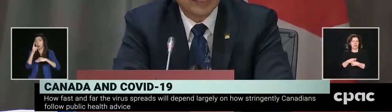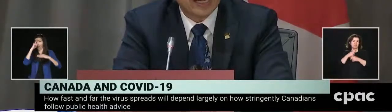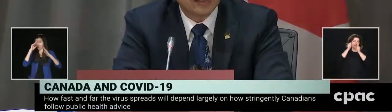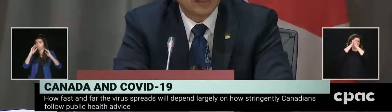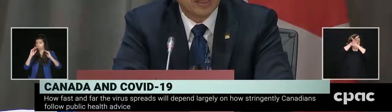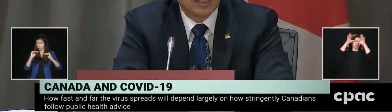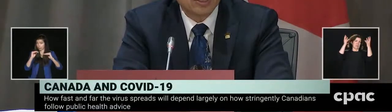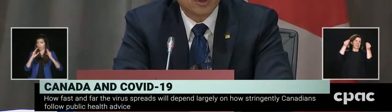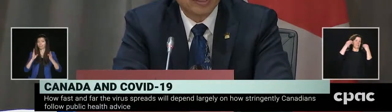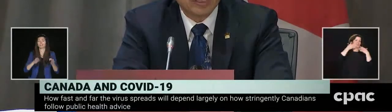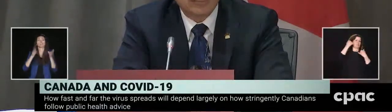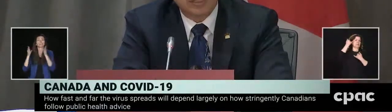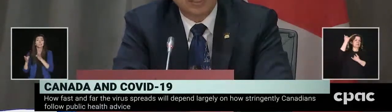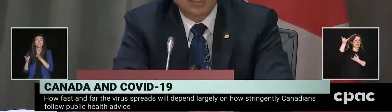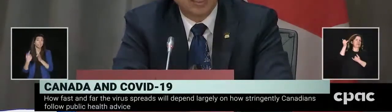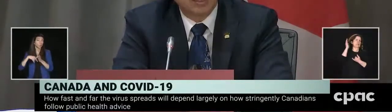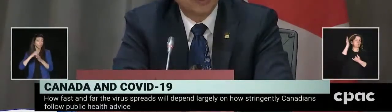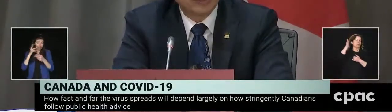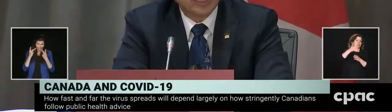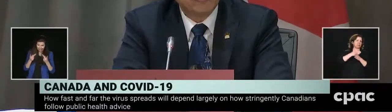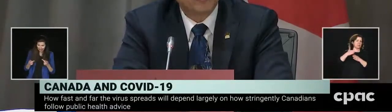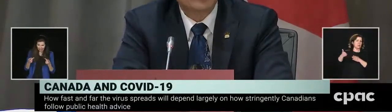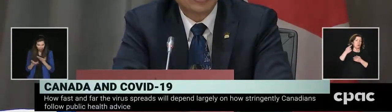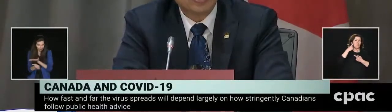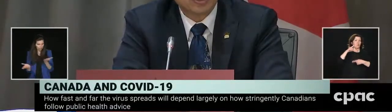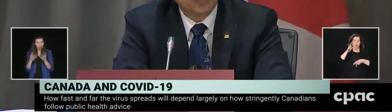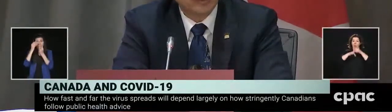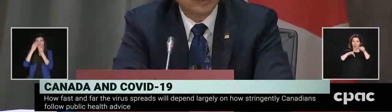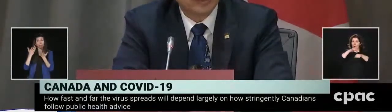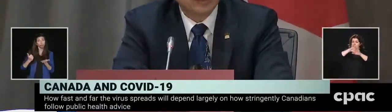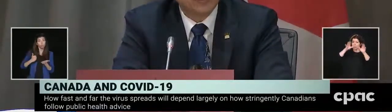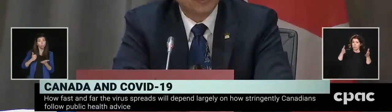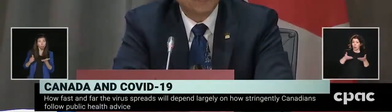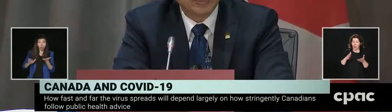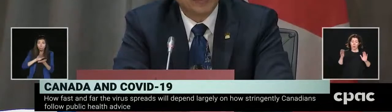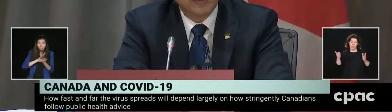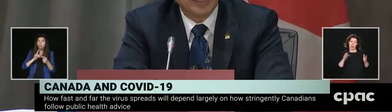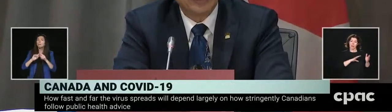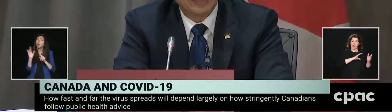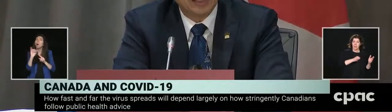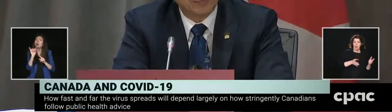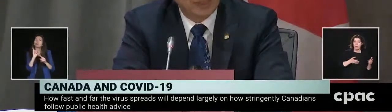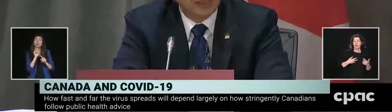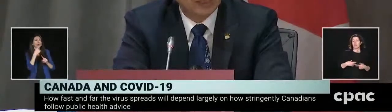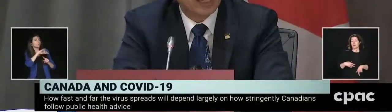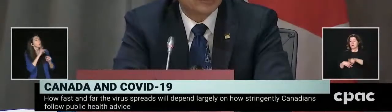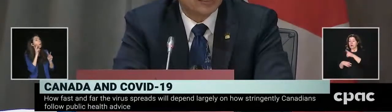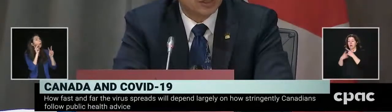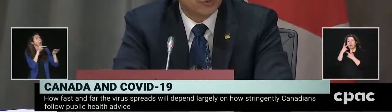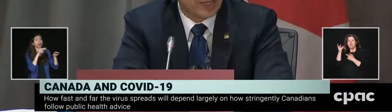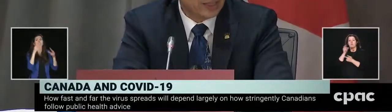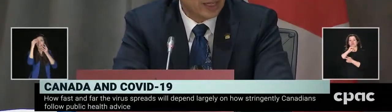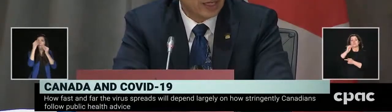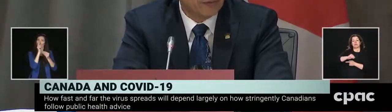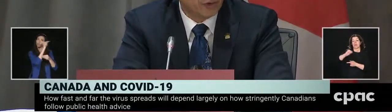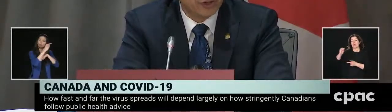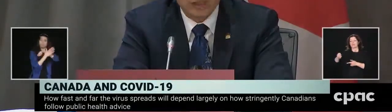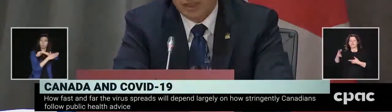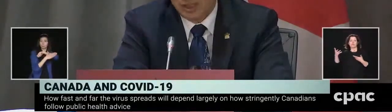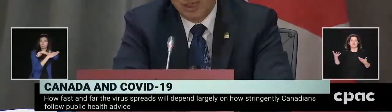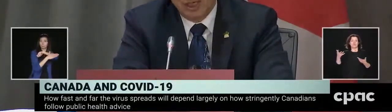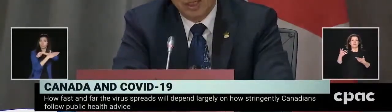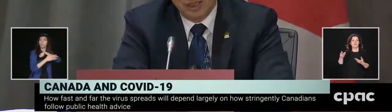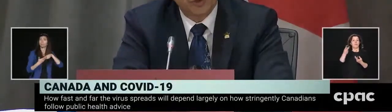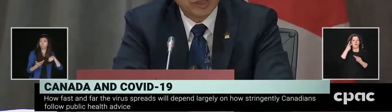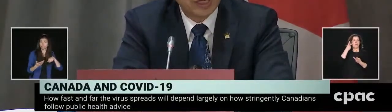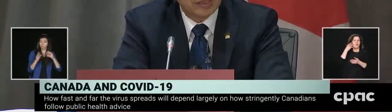own experience in Canada shows us what kind of percentage or what the number of people that might end up needing an ICU bed, and of